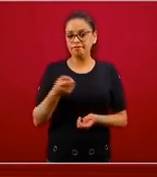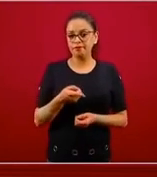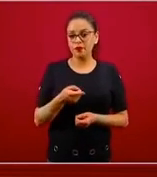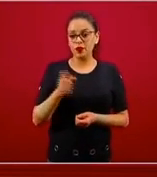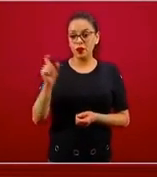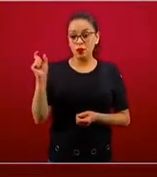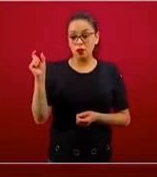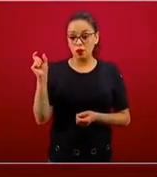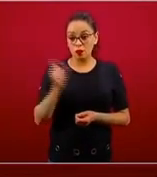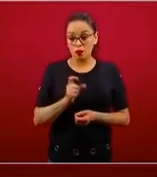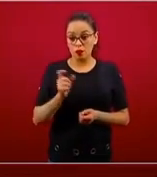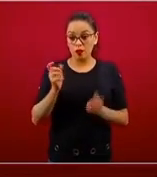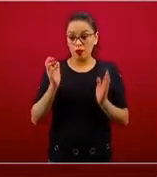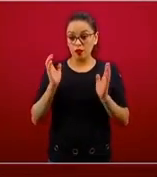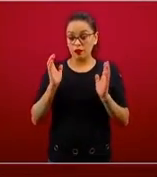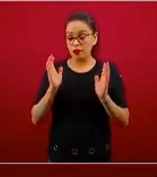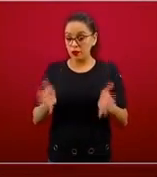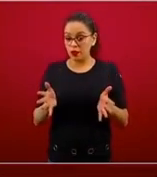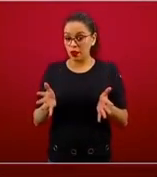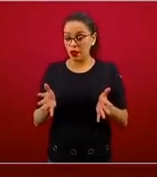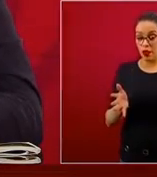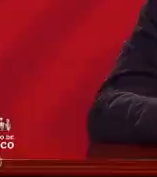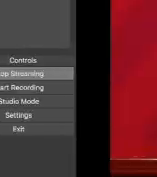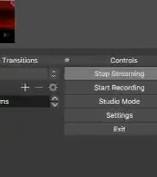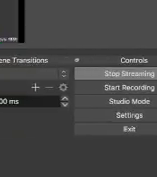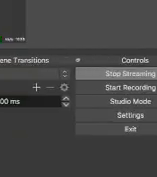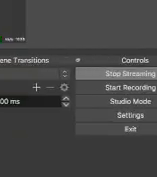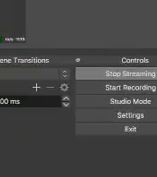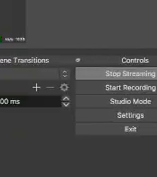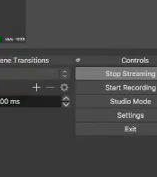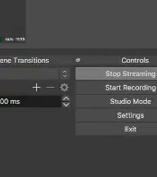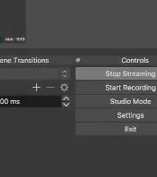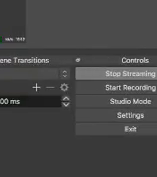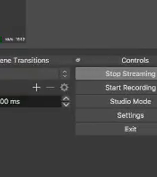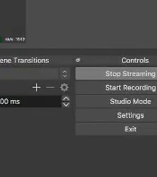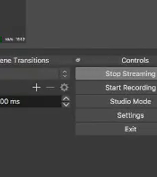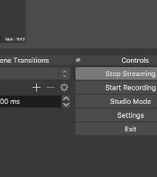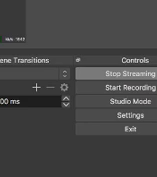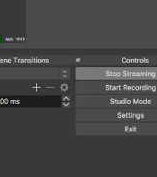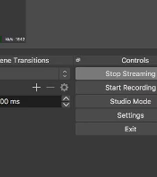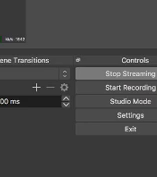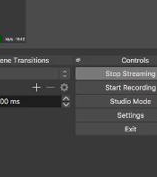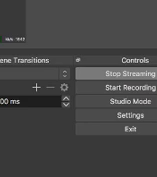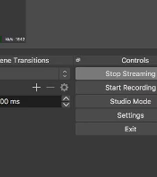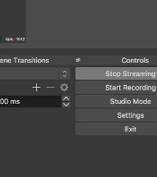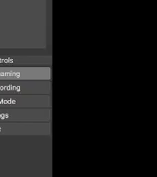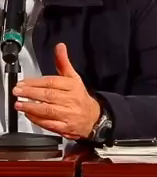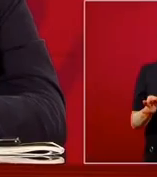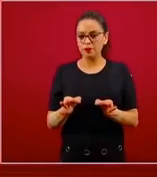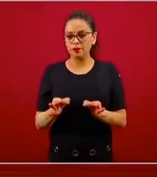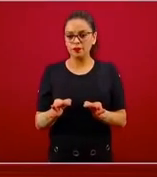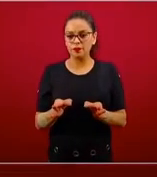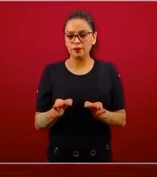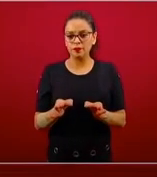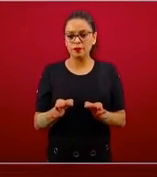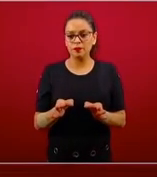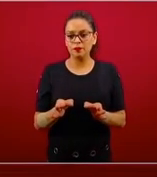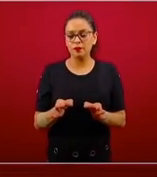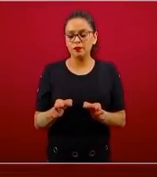it's something that if we could have it at the moment when we do manage to have a nice